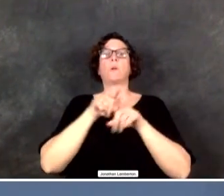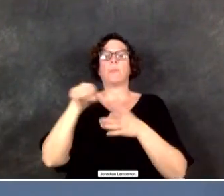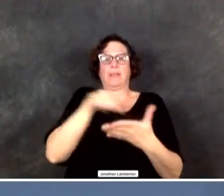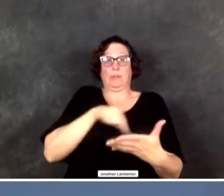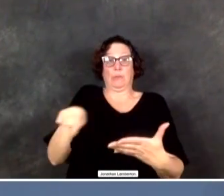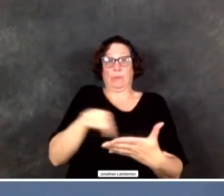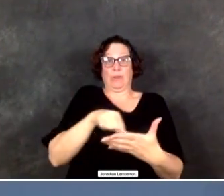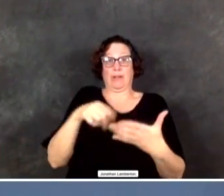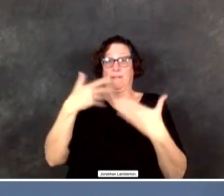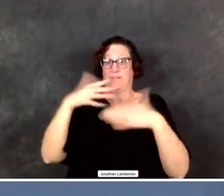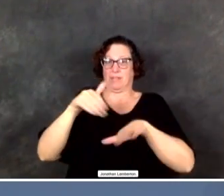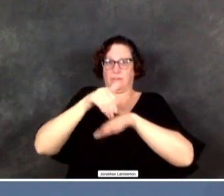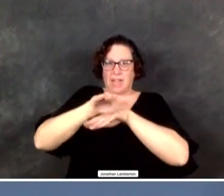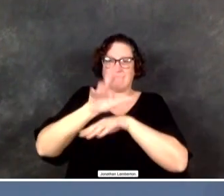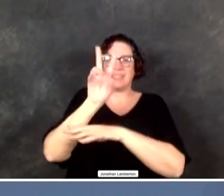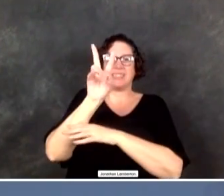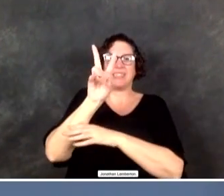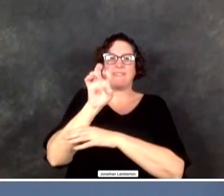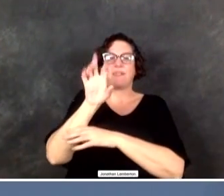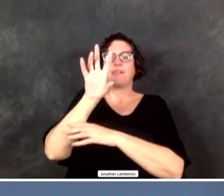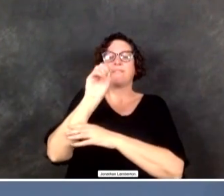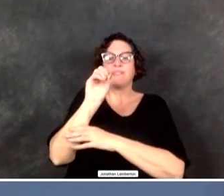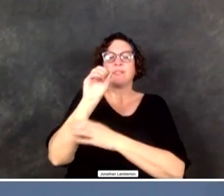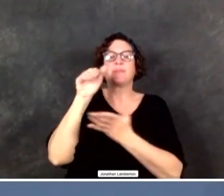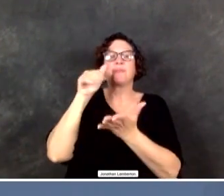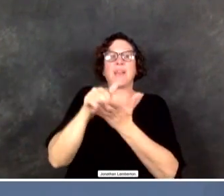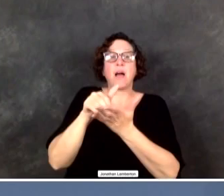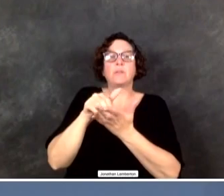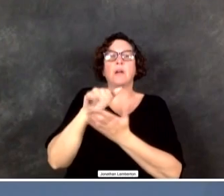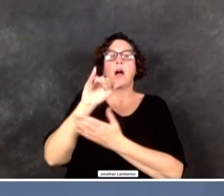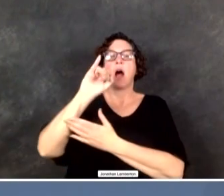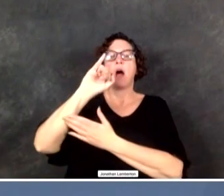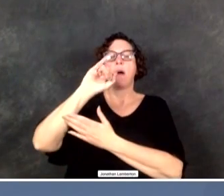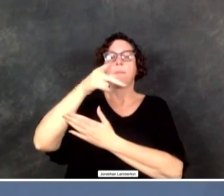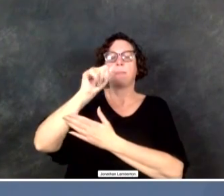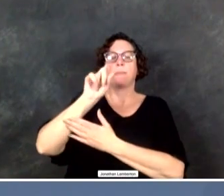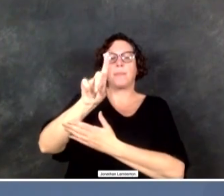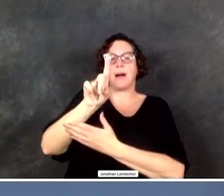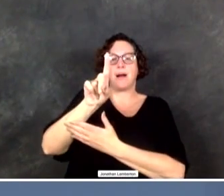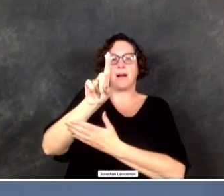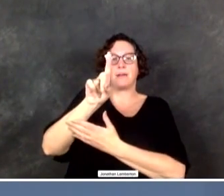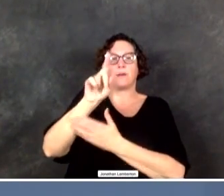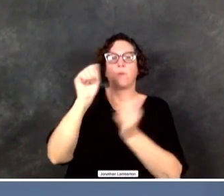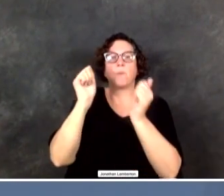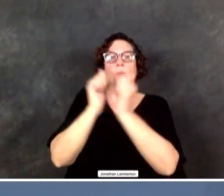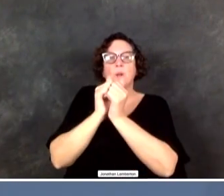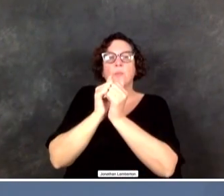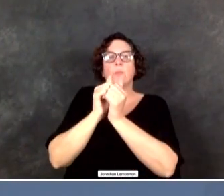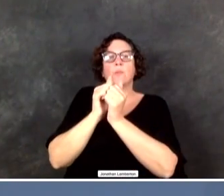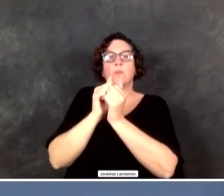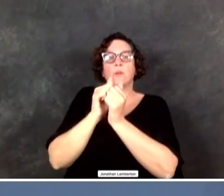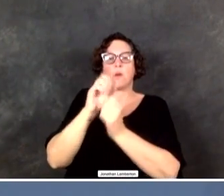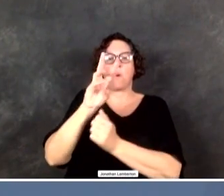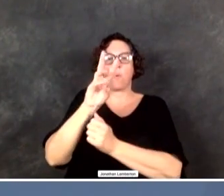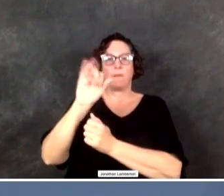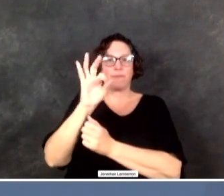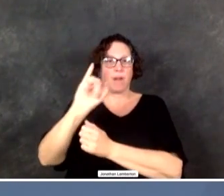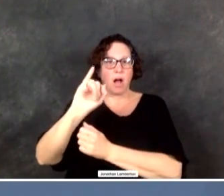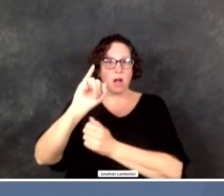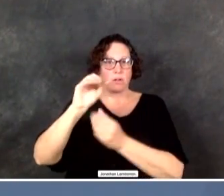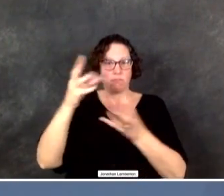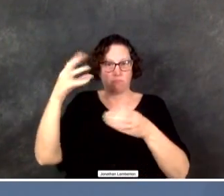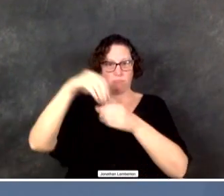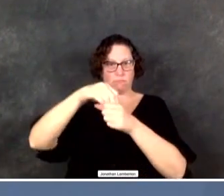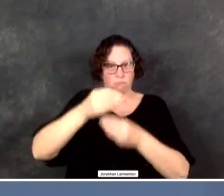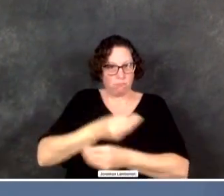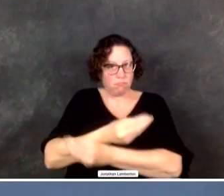know who they are because of that survey. So that means that in the hands of students, there are about